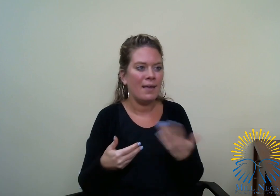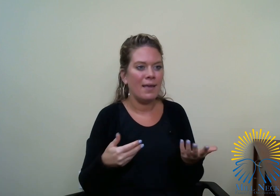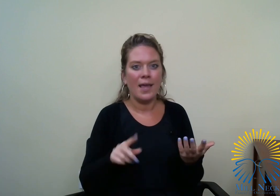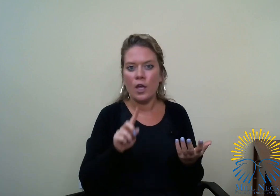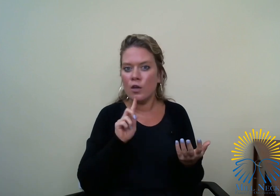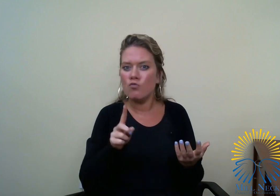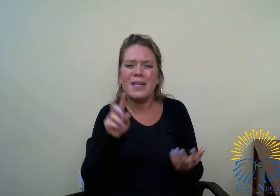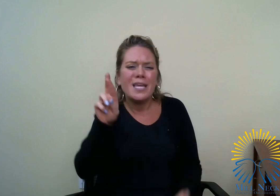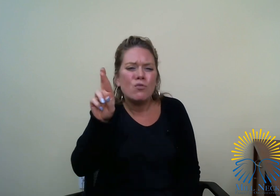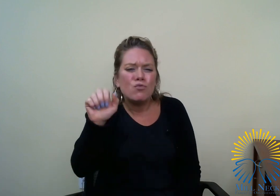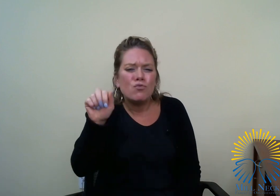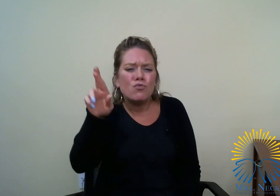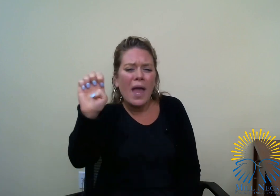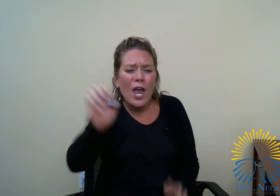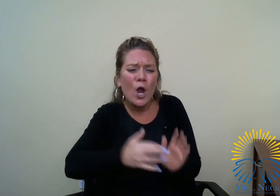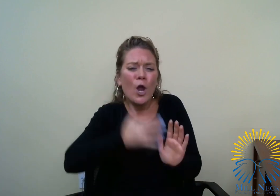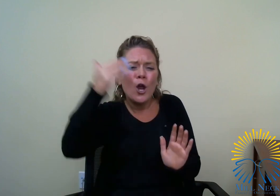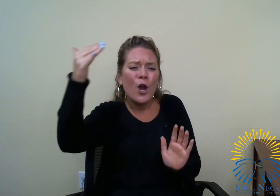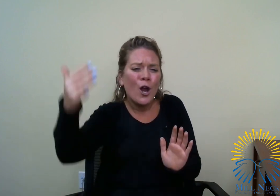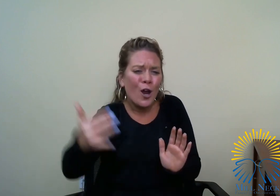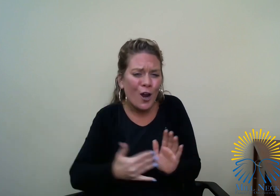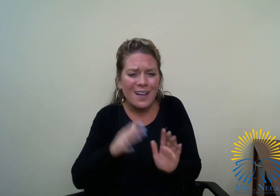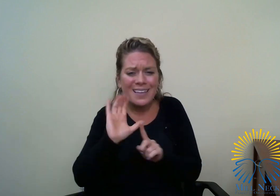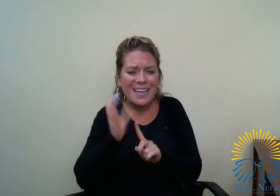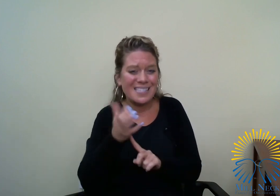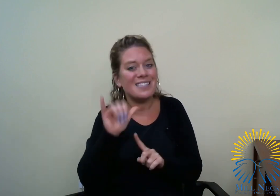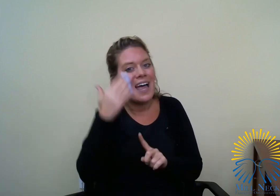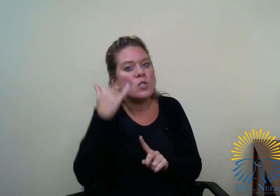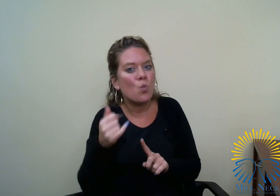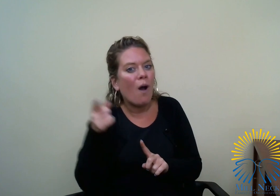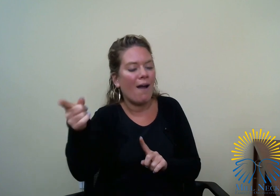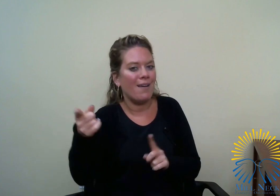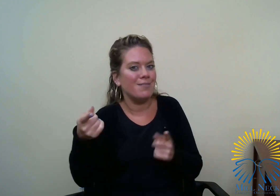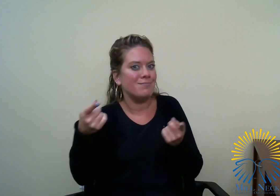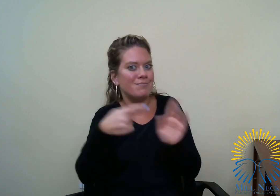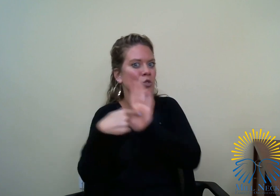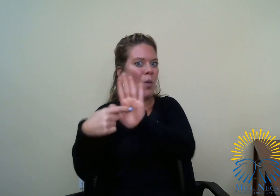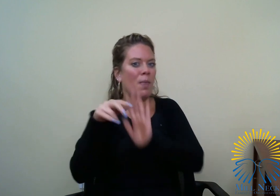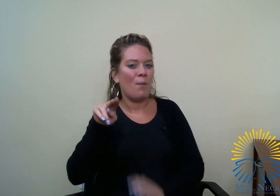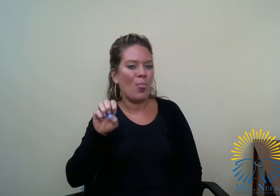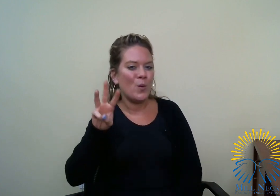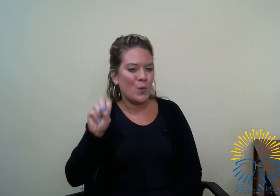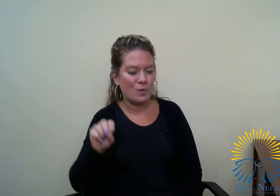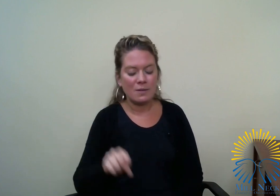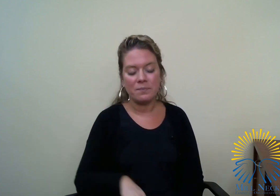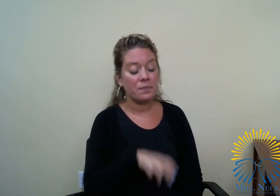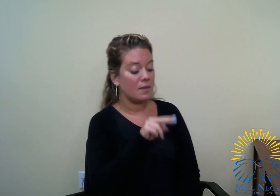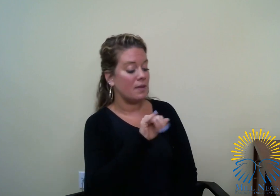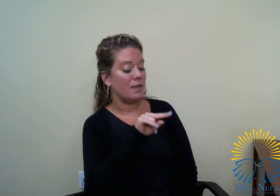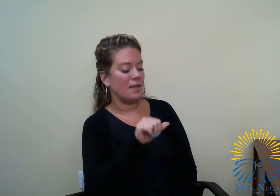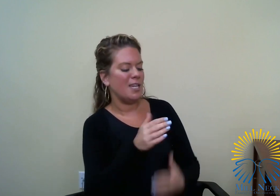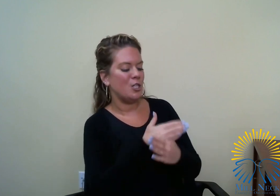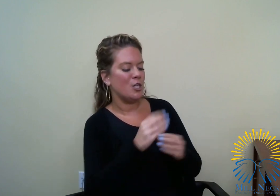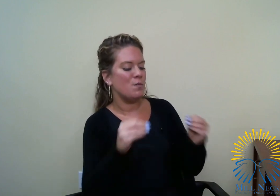super like rare cases, which is why they end up on the news. Our co-host Nina shares more thoughts on strategies you can